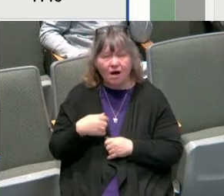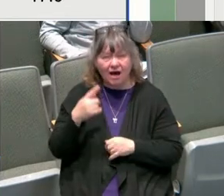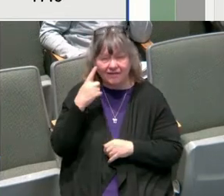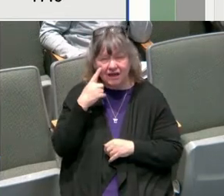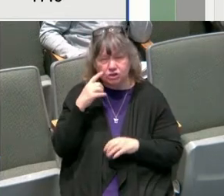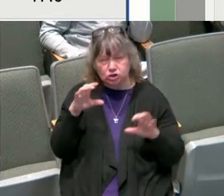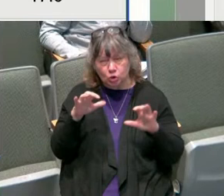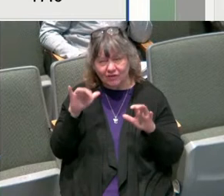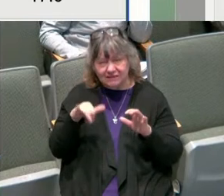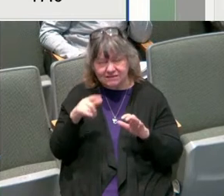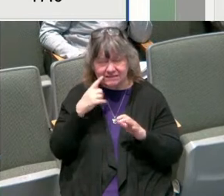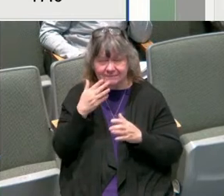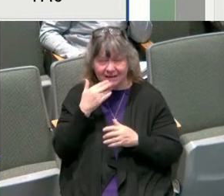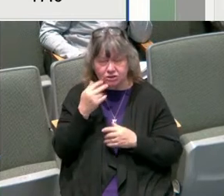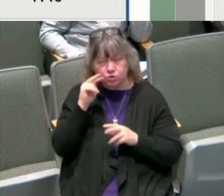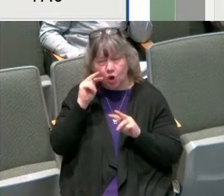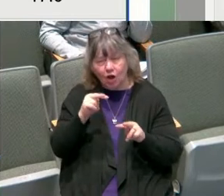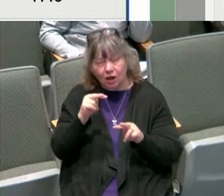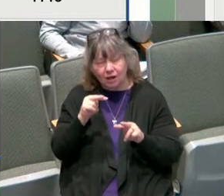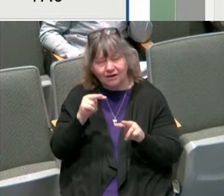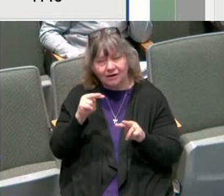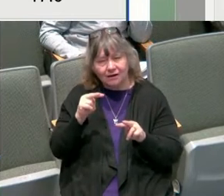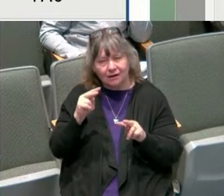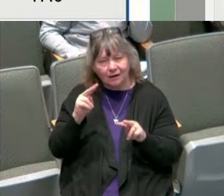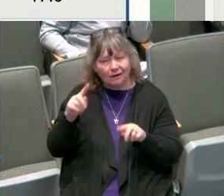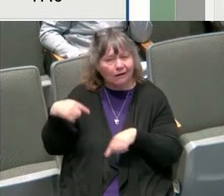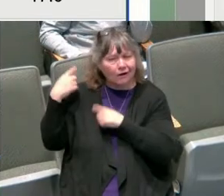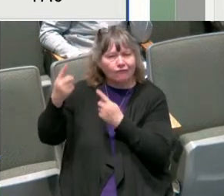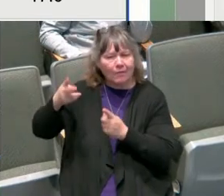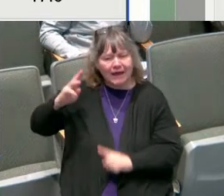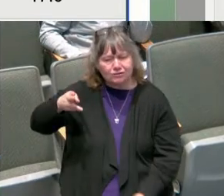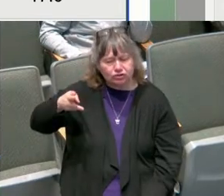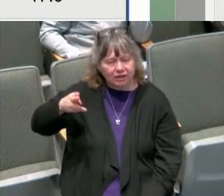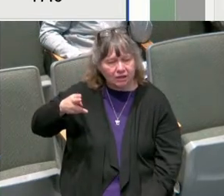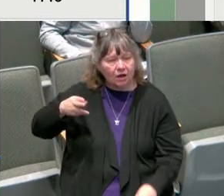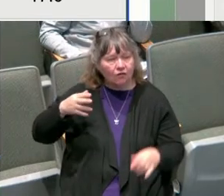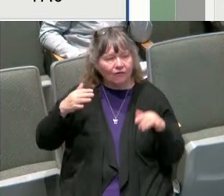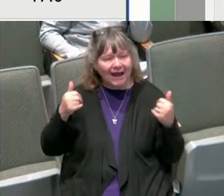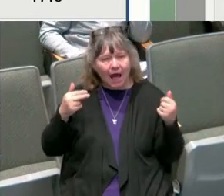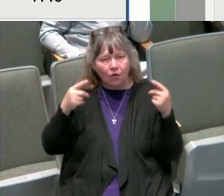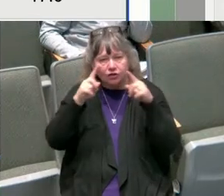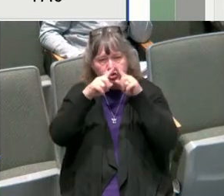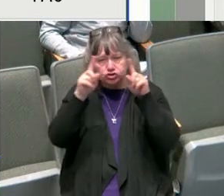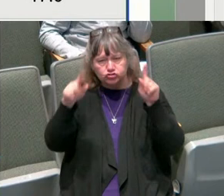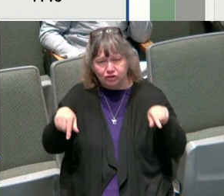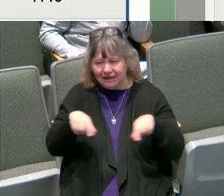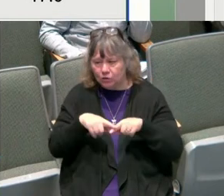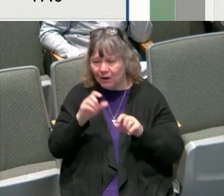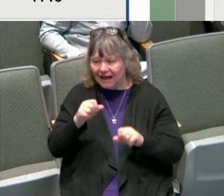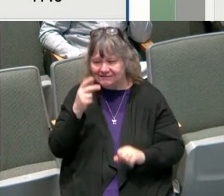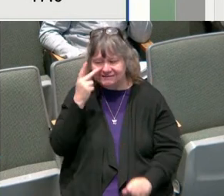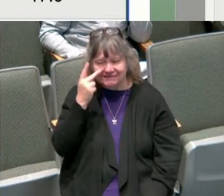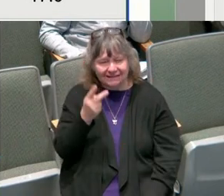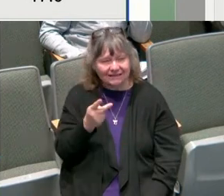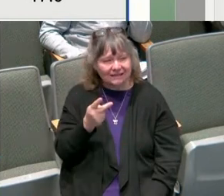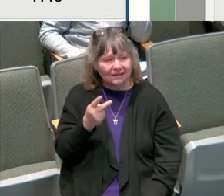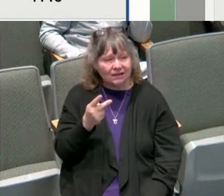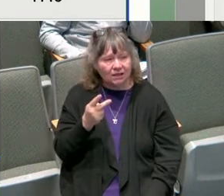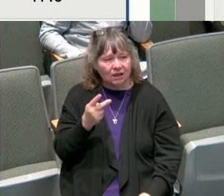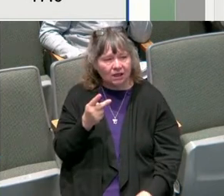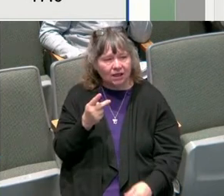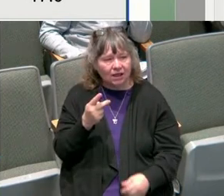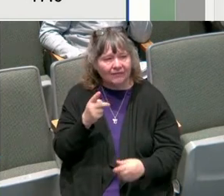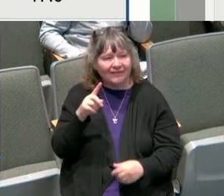this it's best to look at it from a historical View on the screen right now you can see what the high